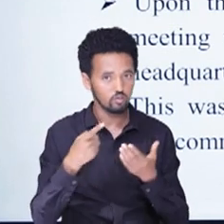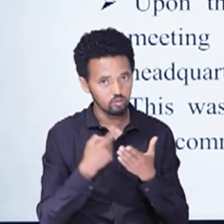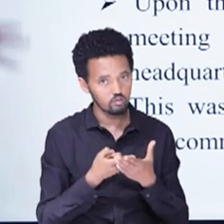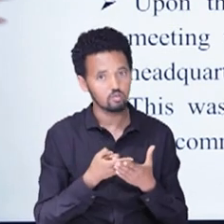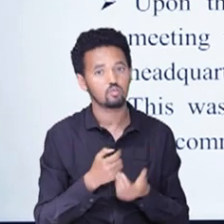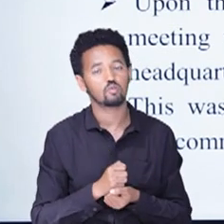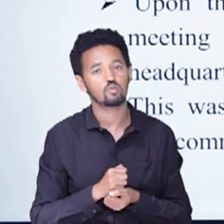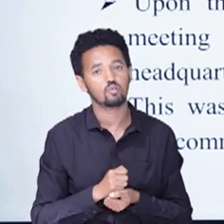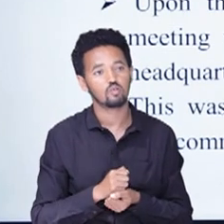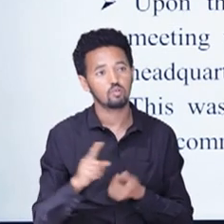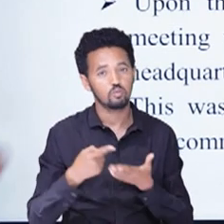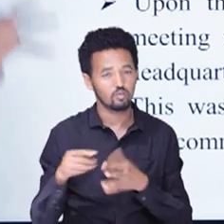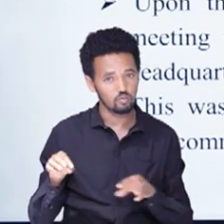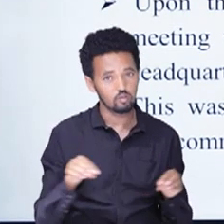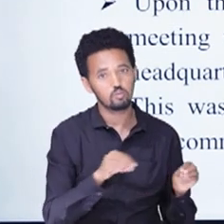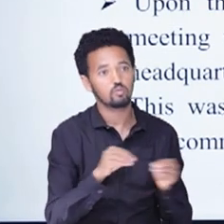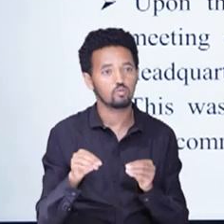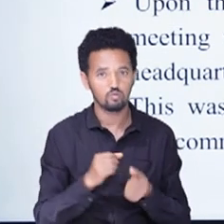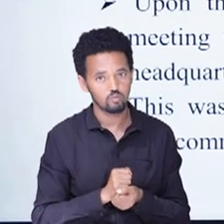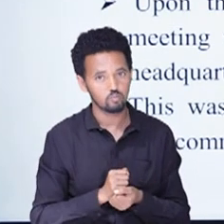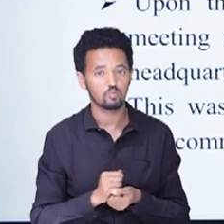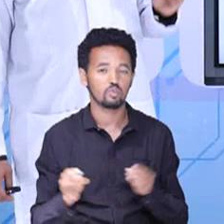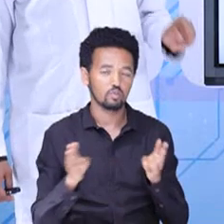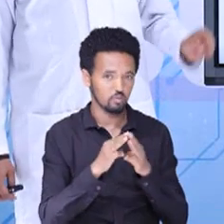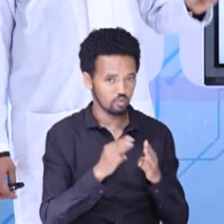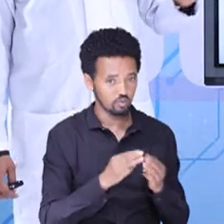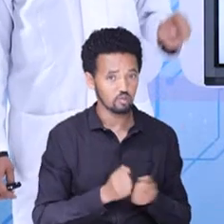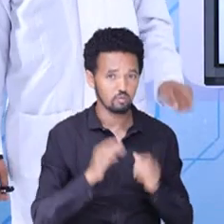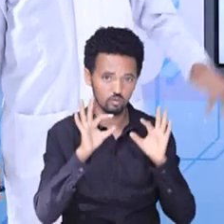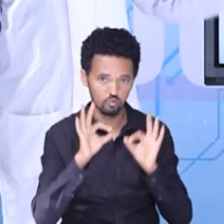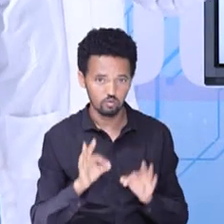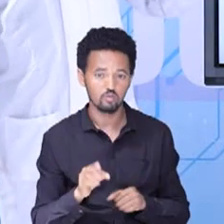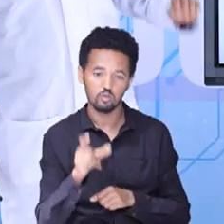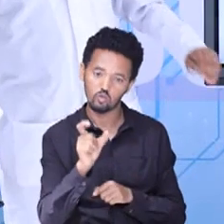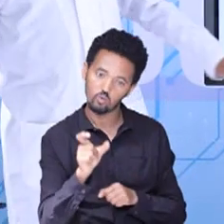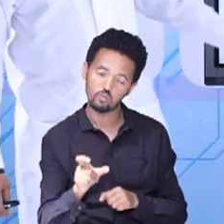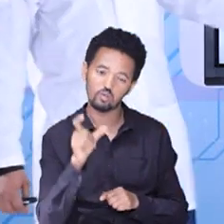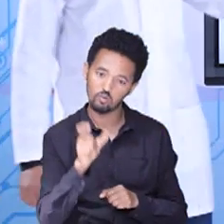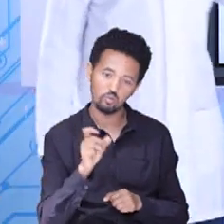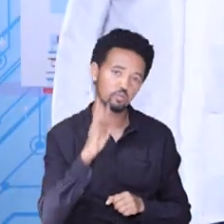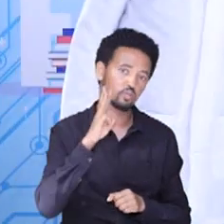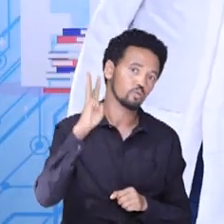Division. By this movement, the meeting formed a committee. That committee